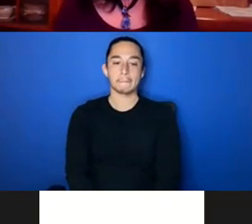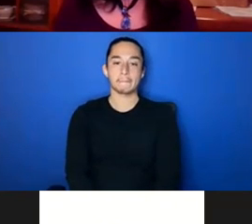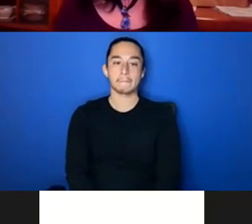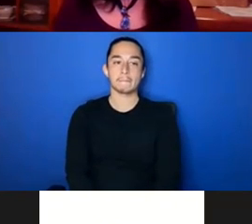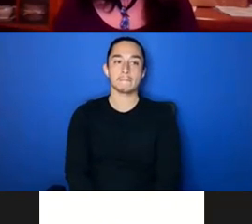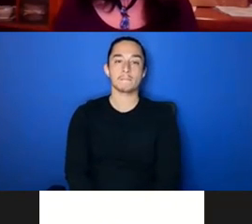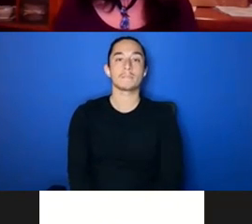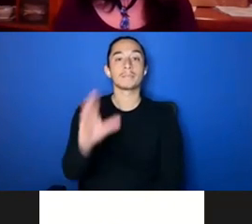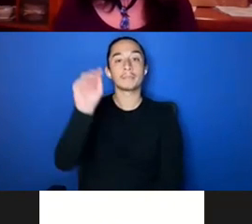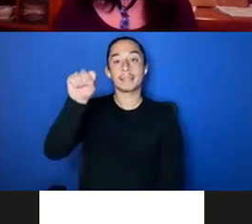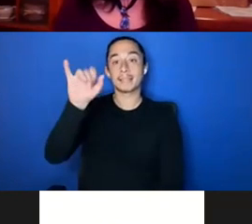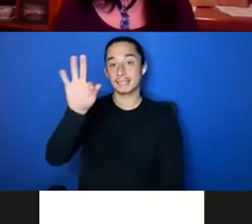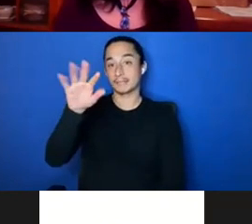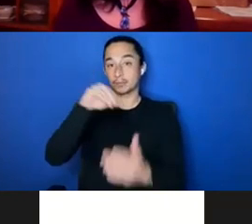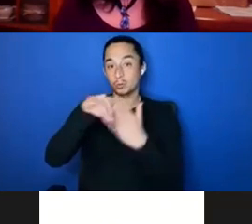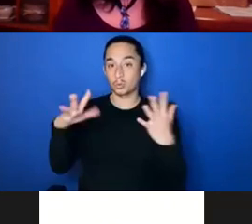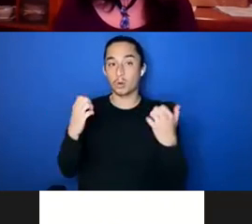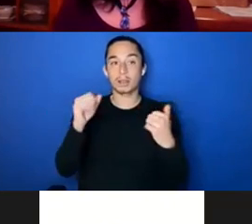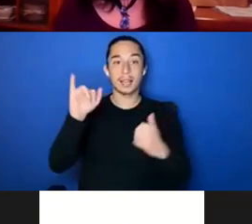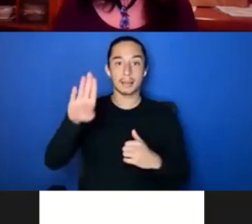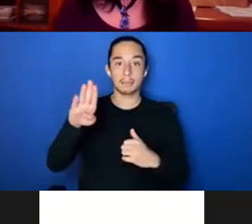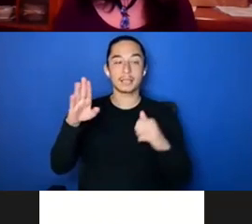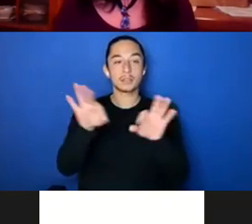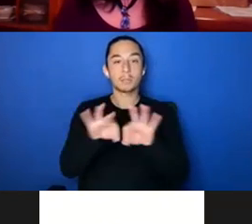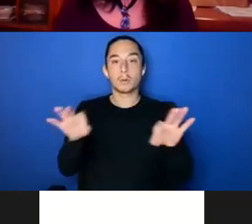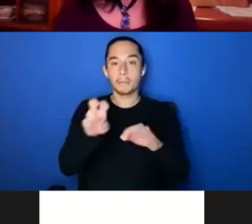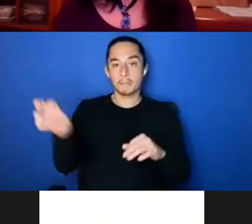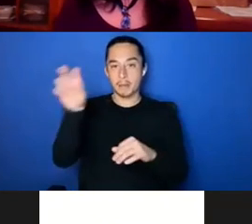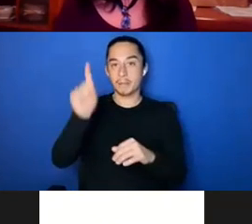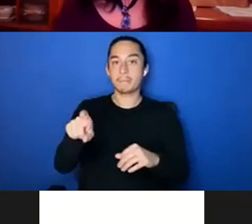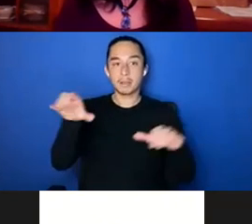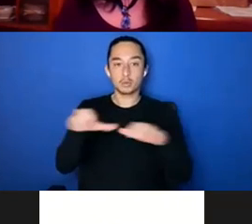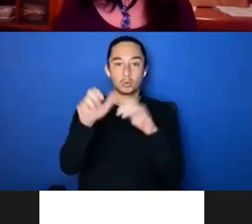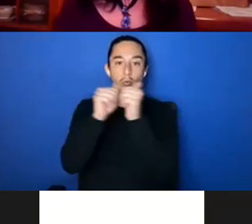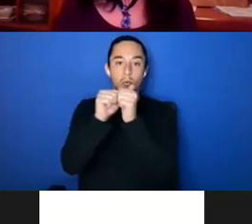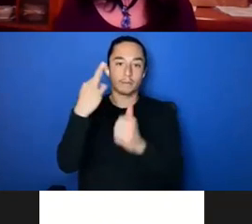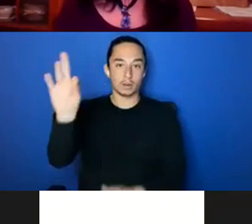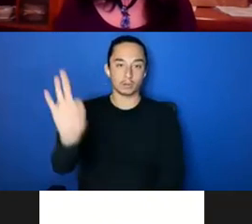And yes, if your student wants to do an IB diploma pathway, they would have to do it with French.